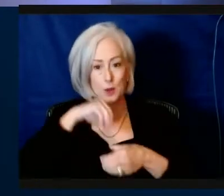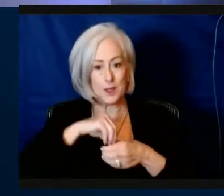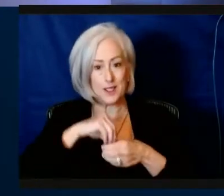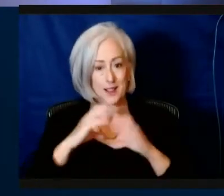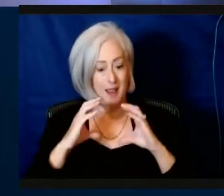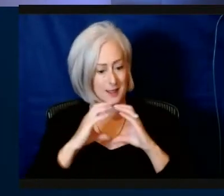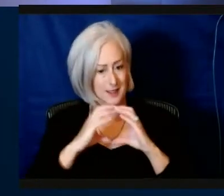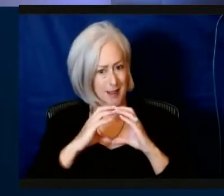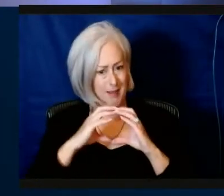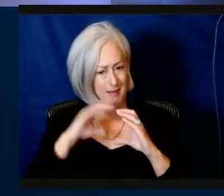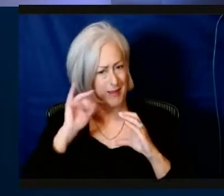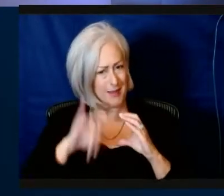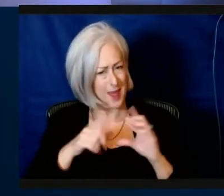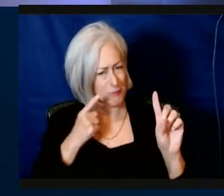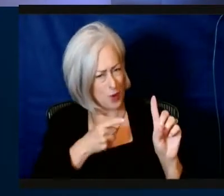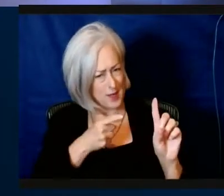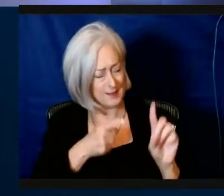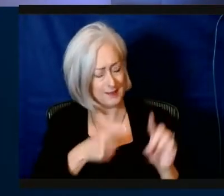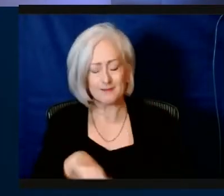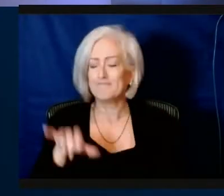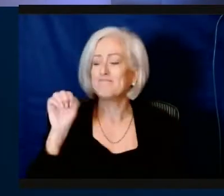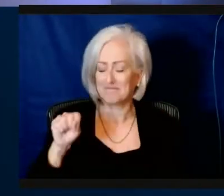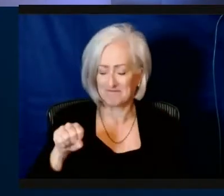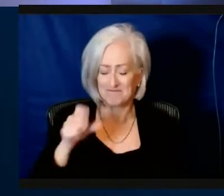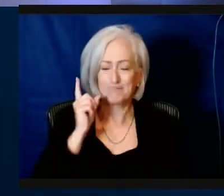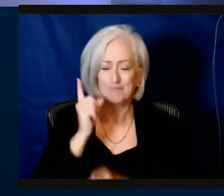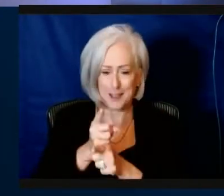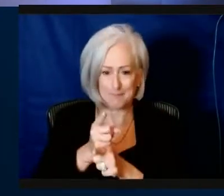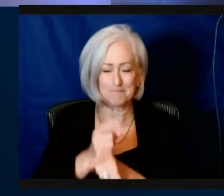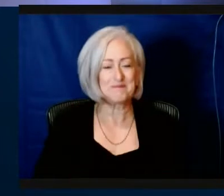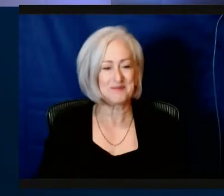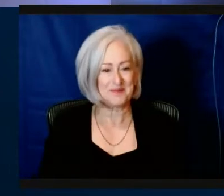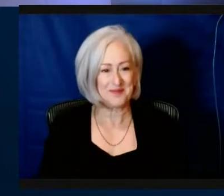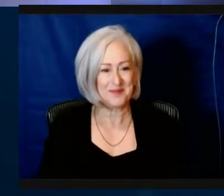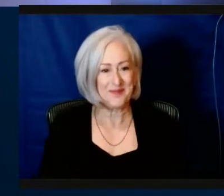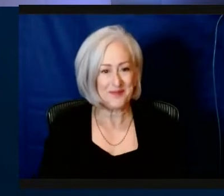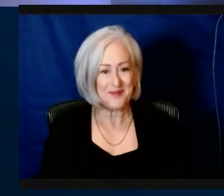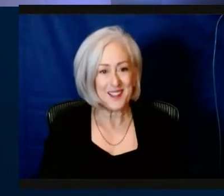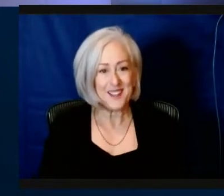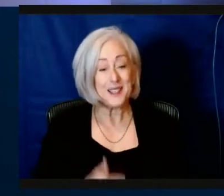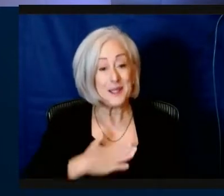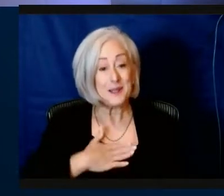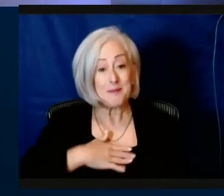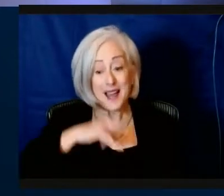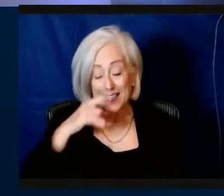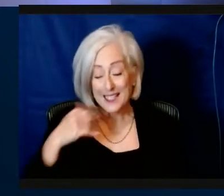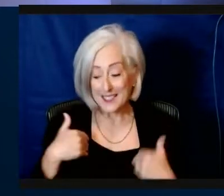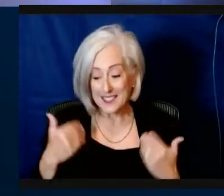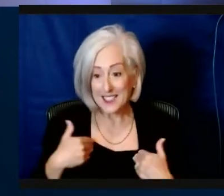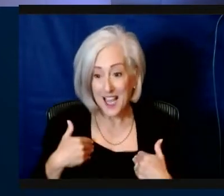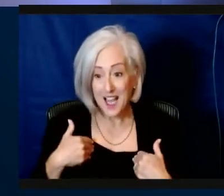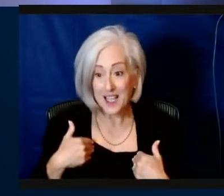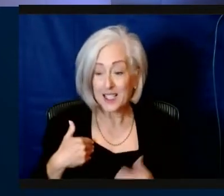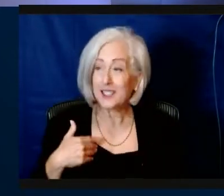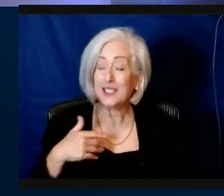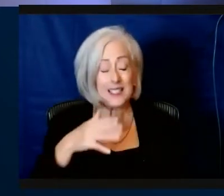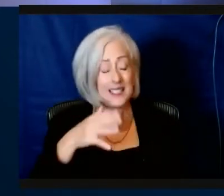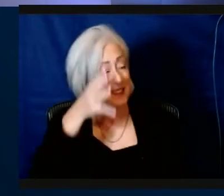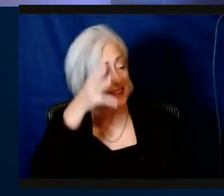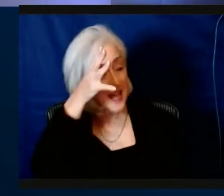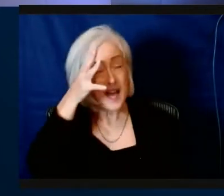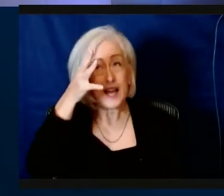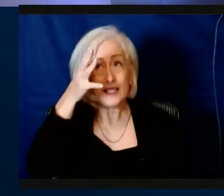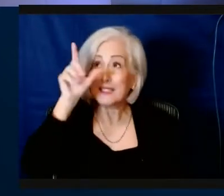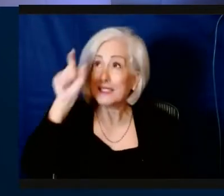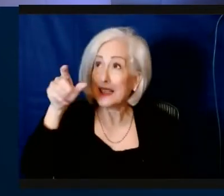it? Exactly it, yes. Yeah, it's like when my kids were younger, they'd say, "Dad, I need some money," and then I had to reach in my wallet and give them money. So